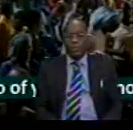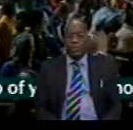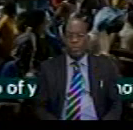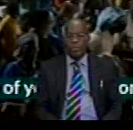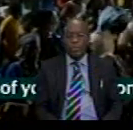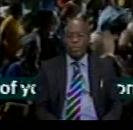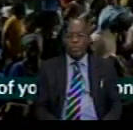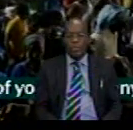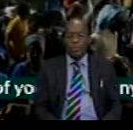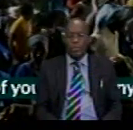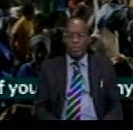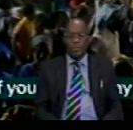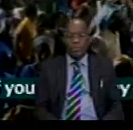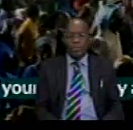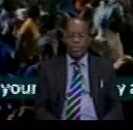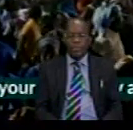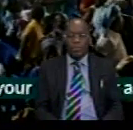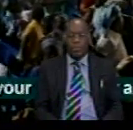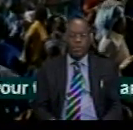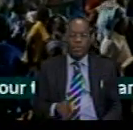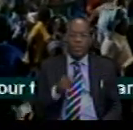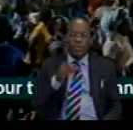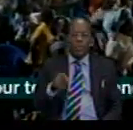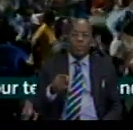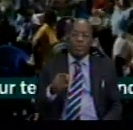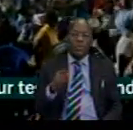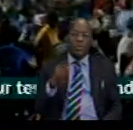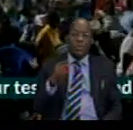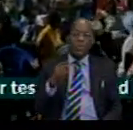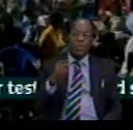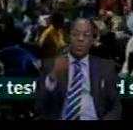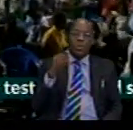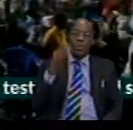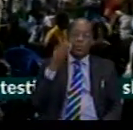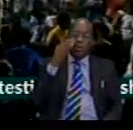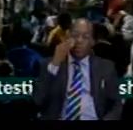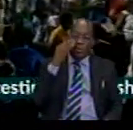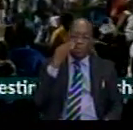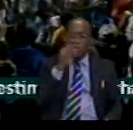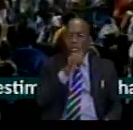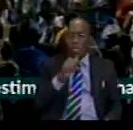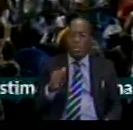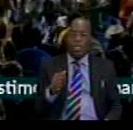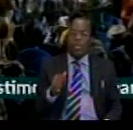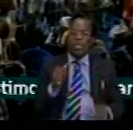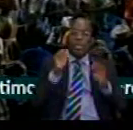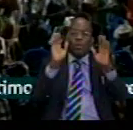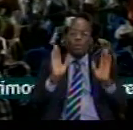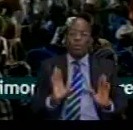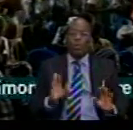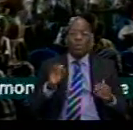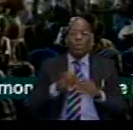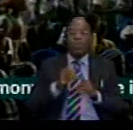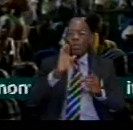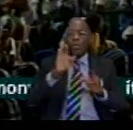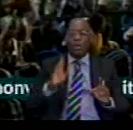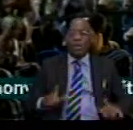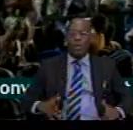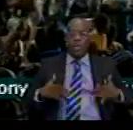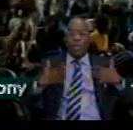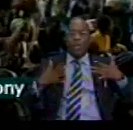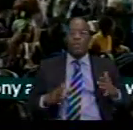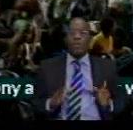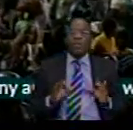You notice a miracle in your life? Shout hallelujah and come in front here to give the testimony.